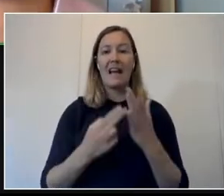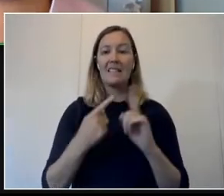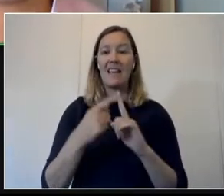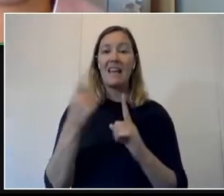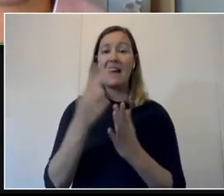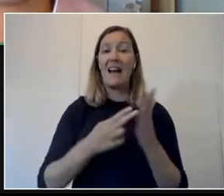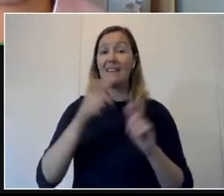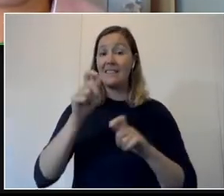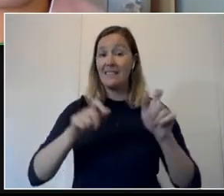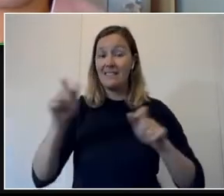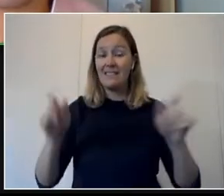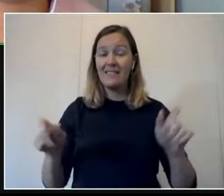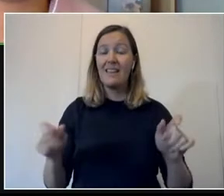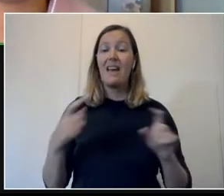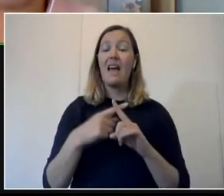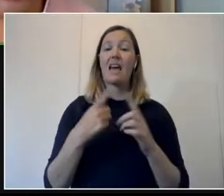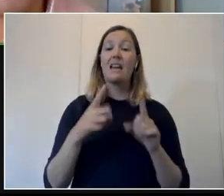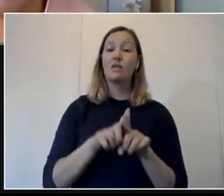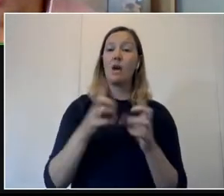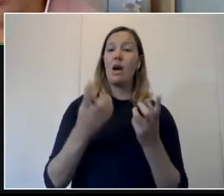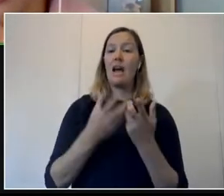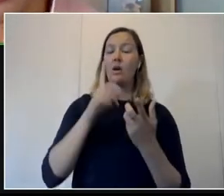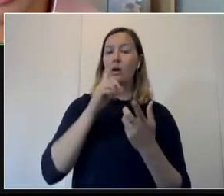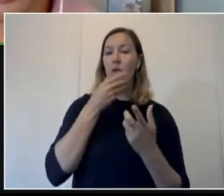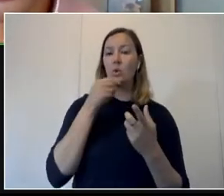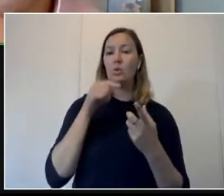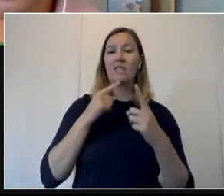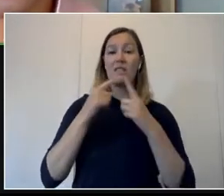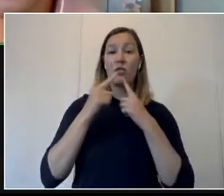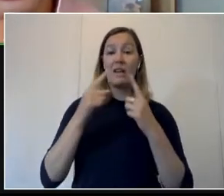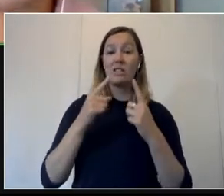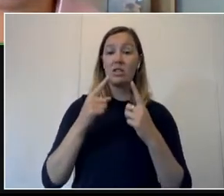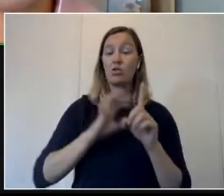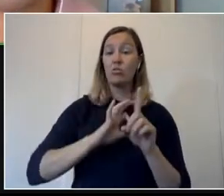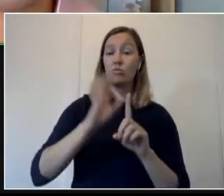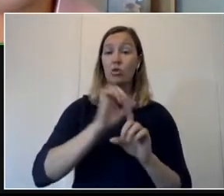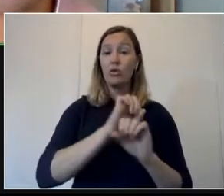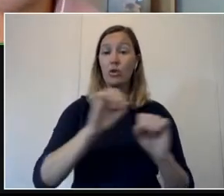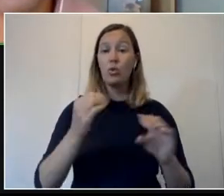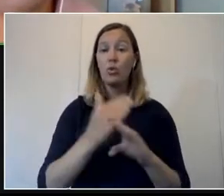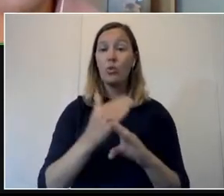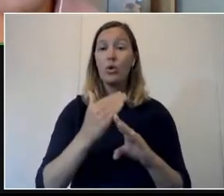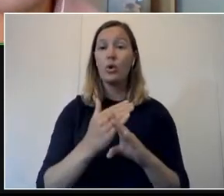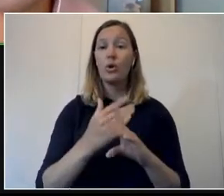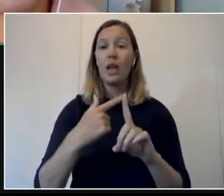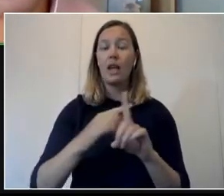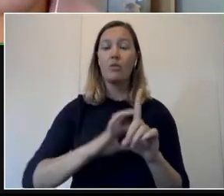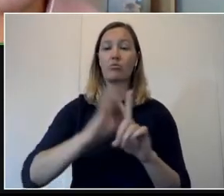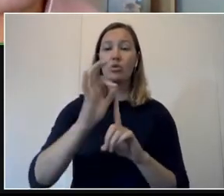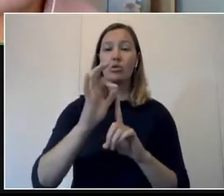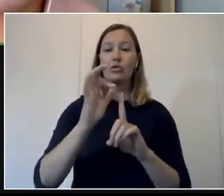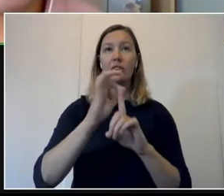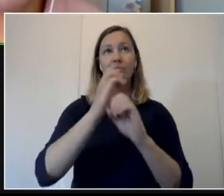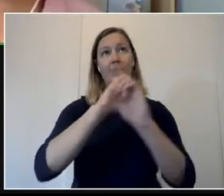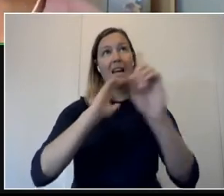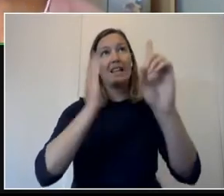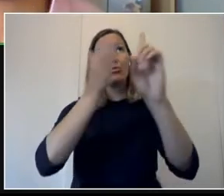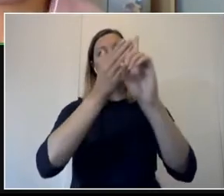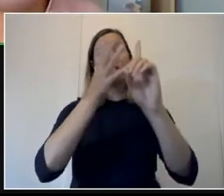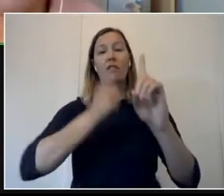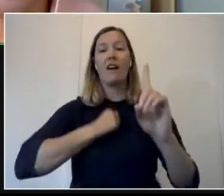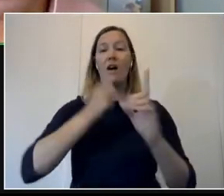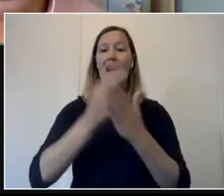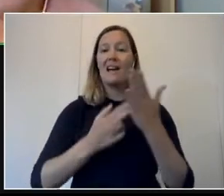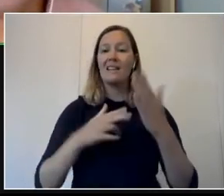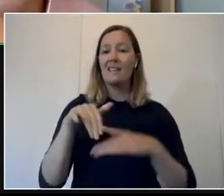this information can be used to further your work and further the aspirations of our arts aina. I encourage